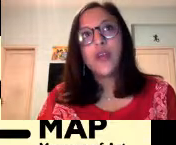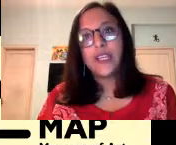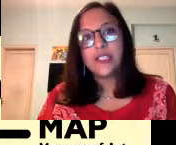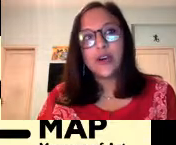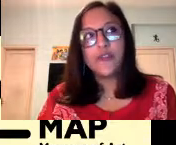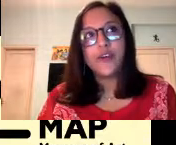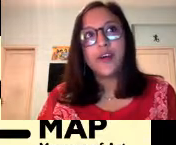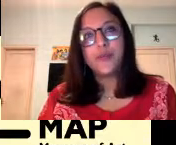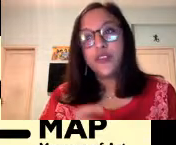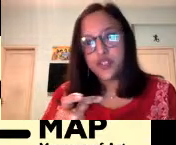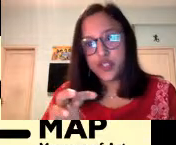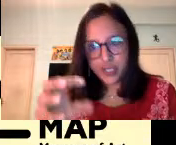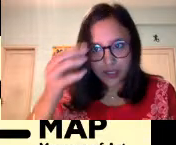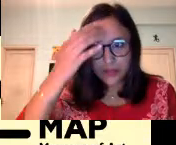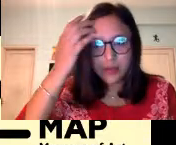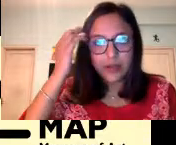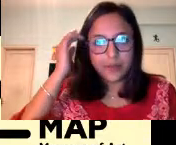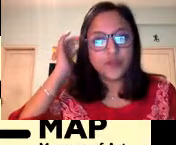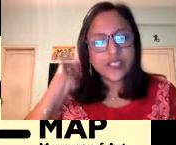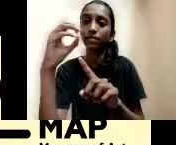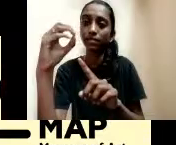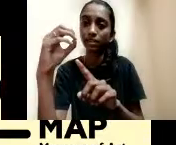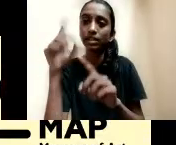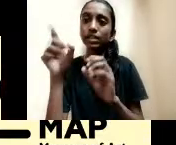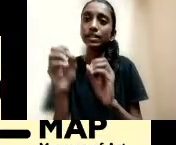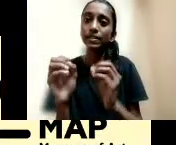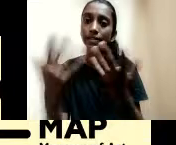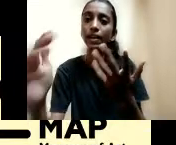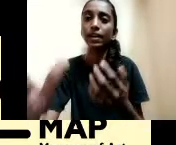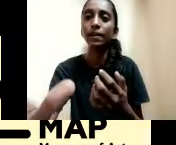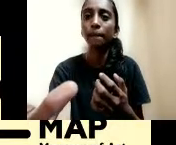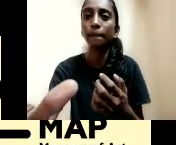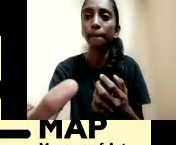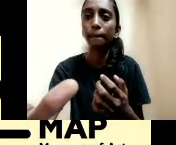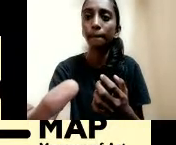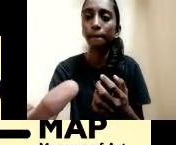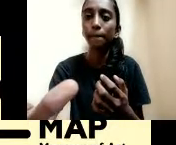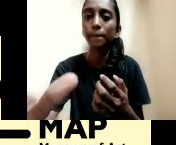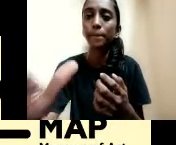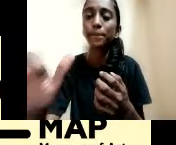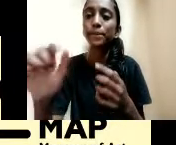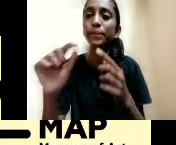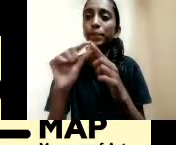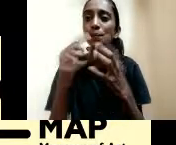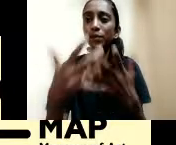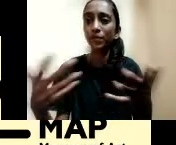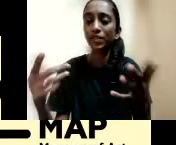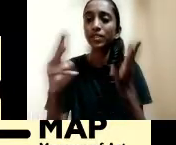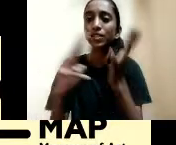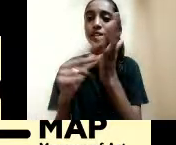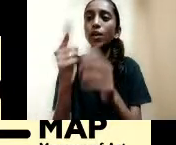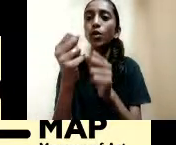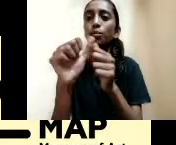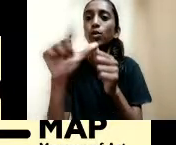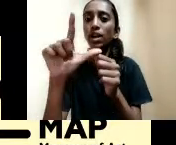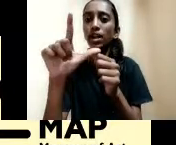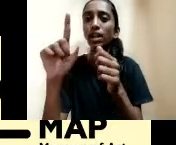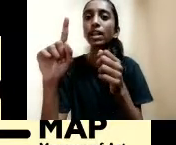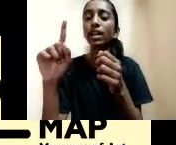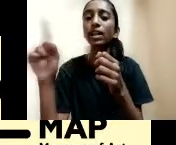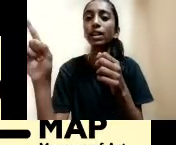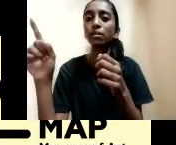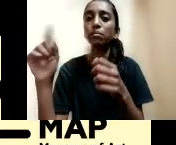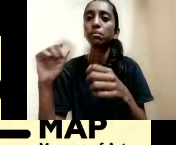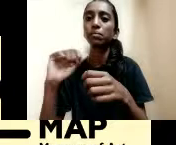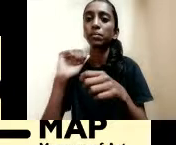to the rise of which led to the rise of the provinces which were under the Mughal Empire to break out and